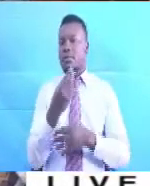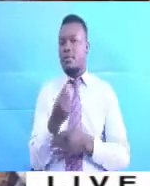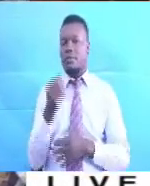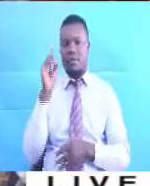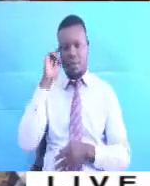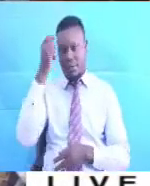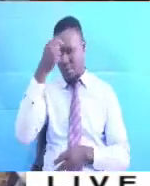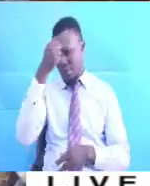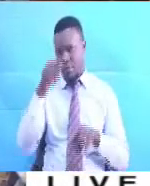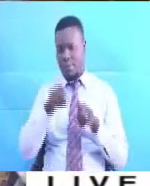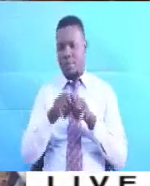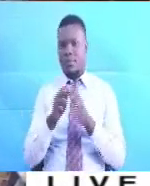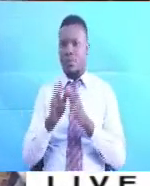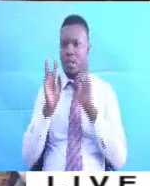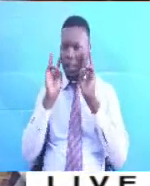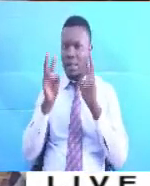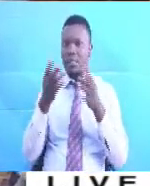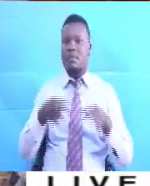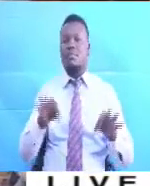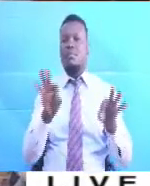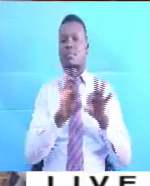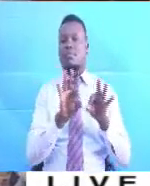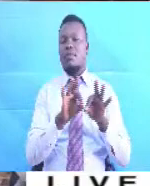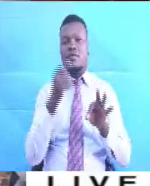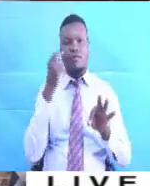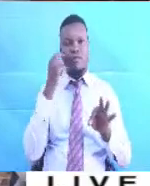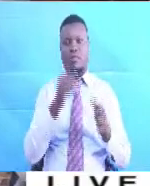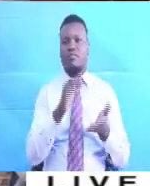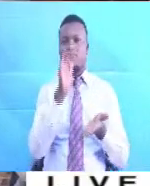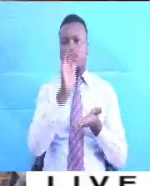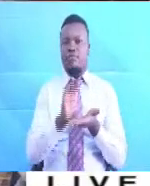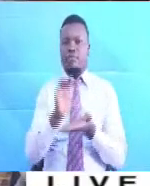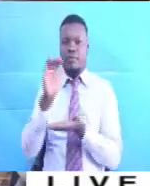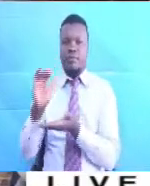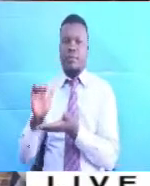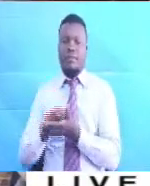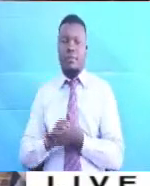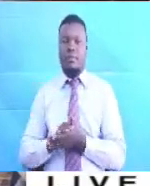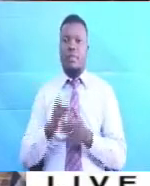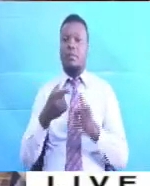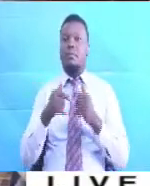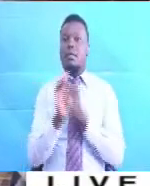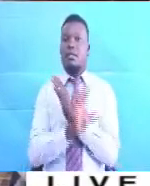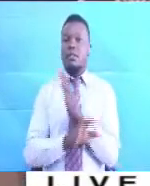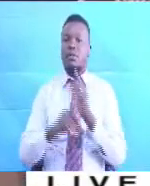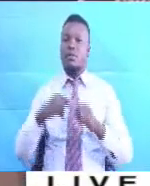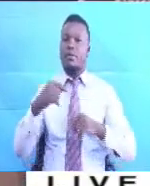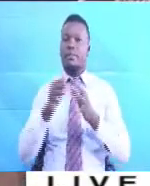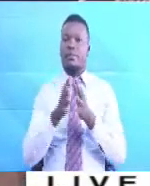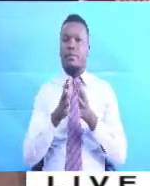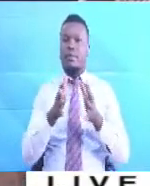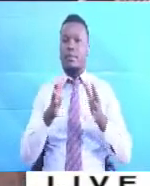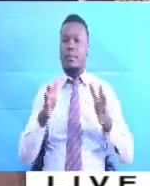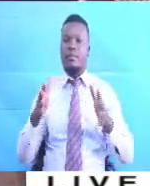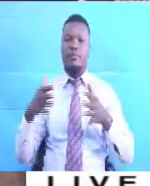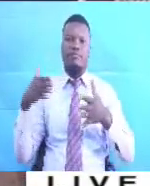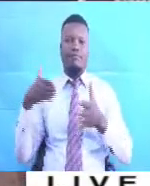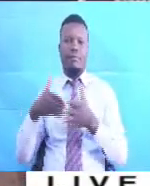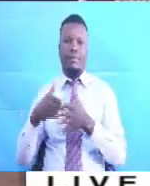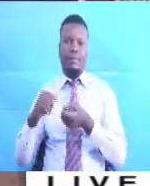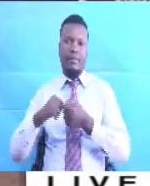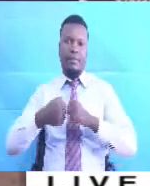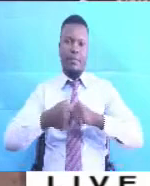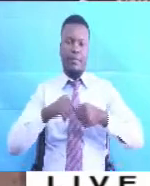to consider physical consolidation or budget cuts. Meanwhile, as the country continues to grapple with the challenge of inflation, which